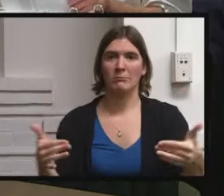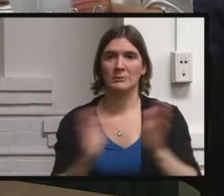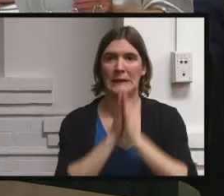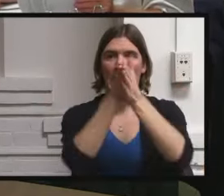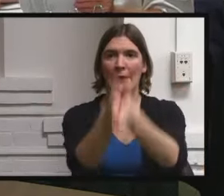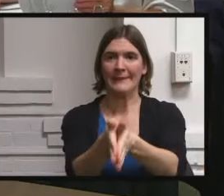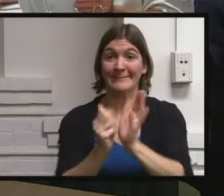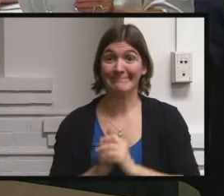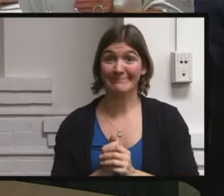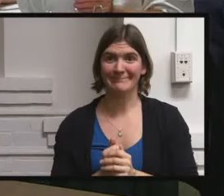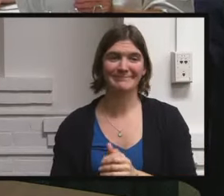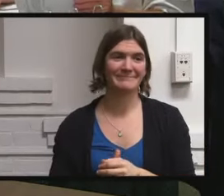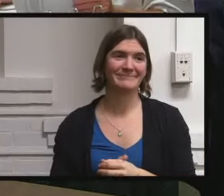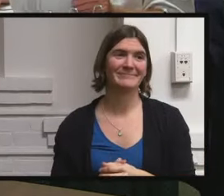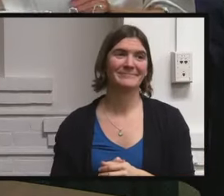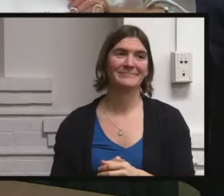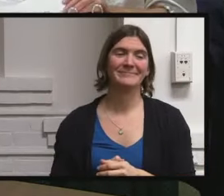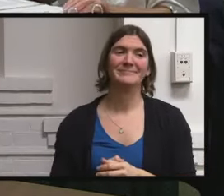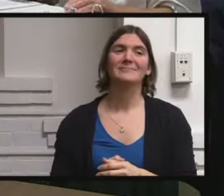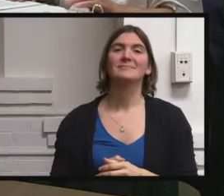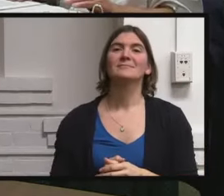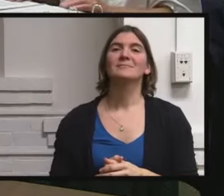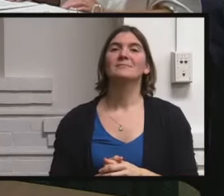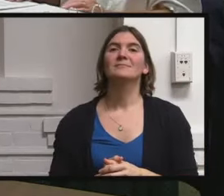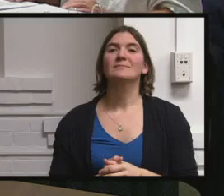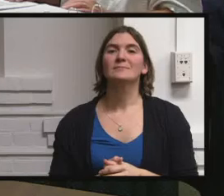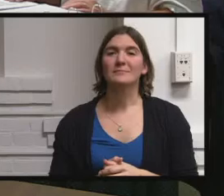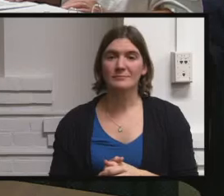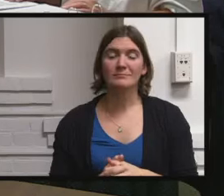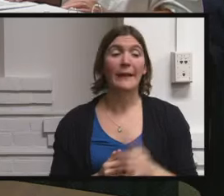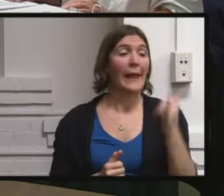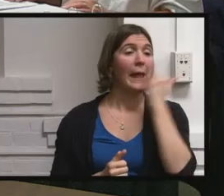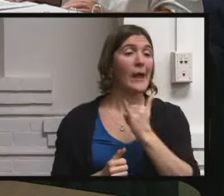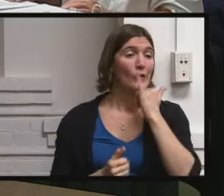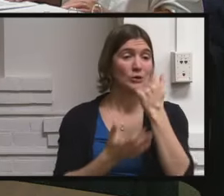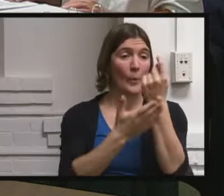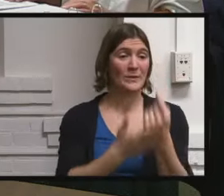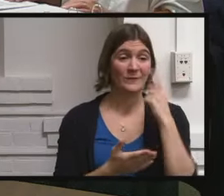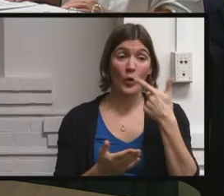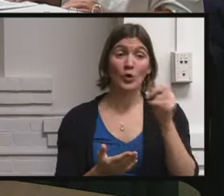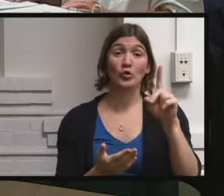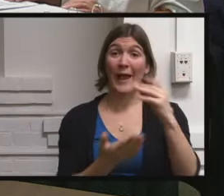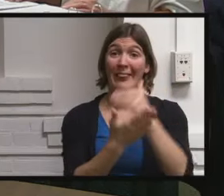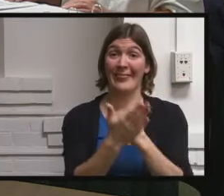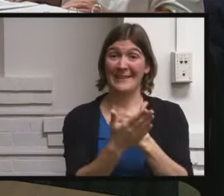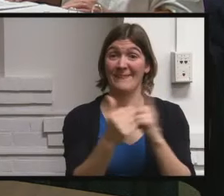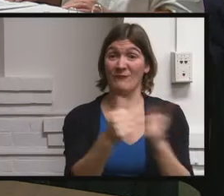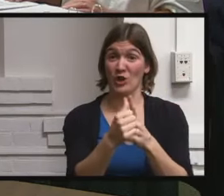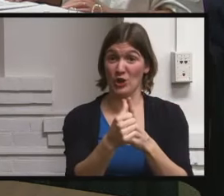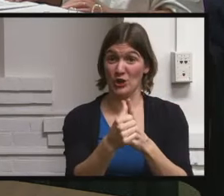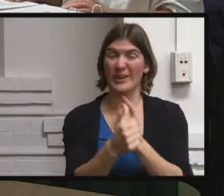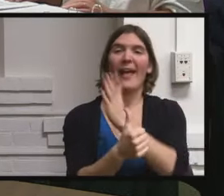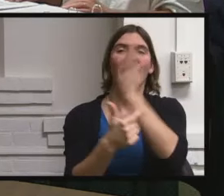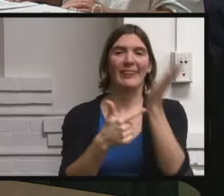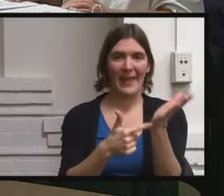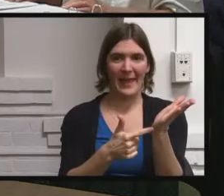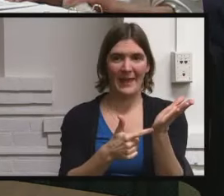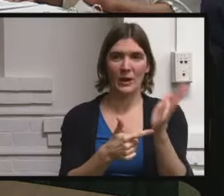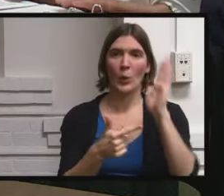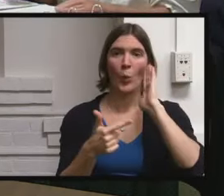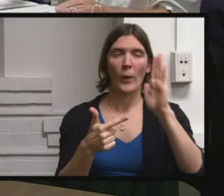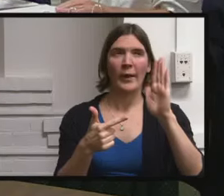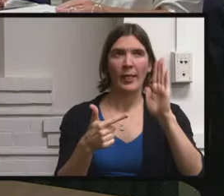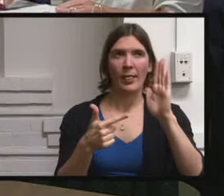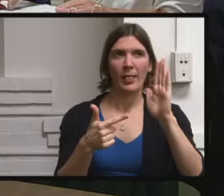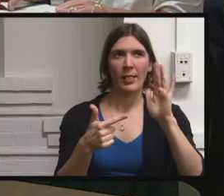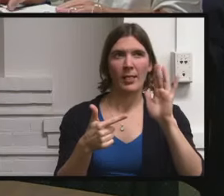quickly. So after errors and omissions to the grand list, we're going to hear